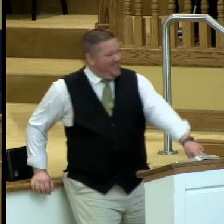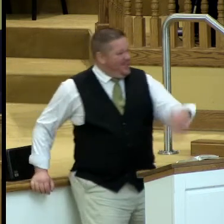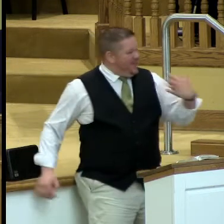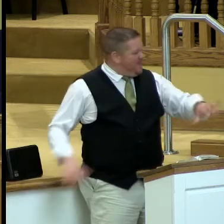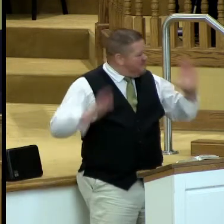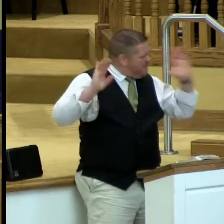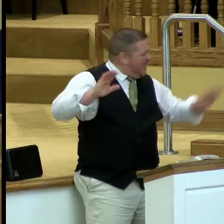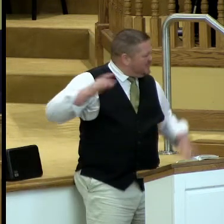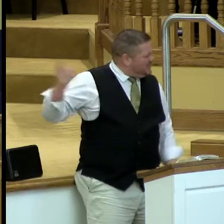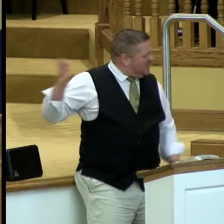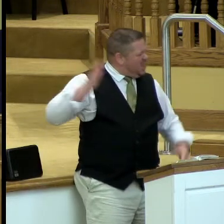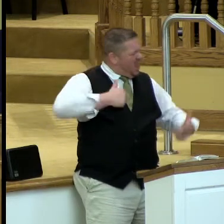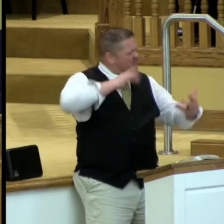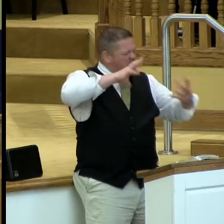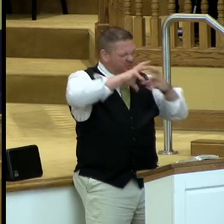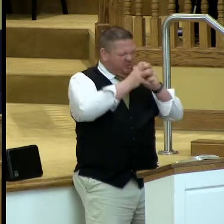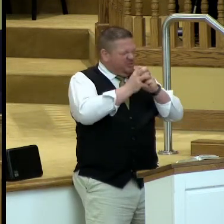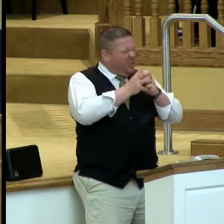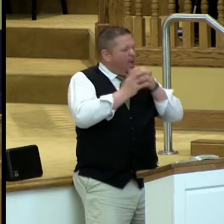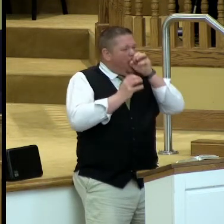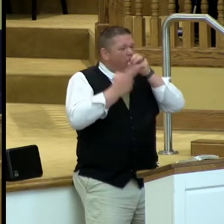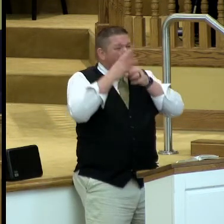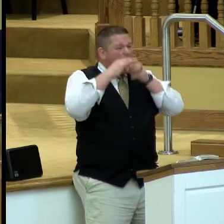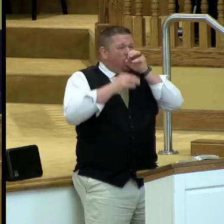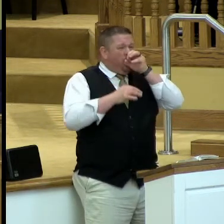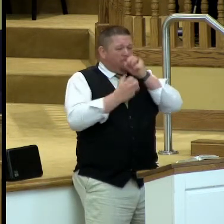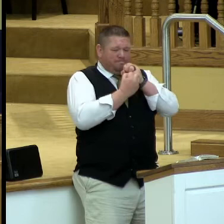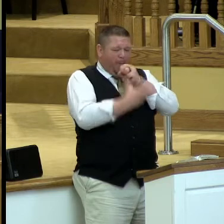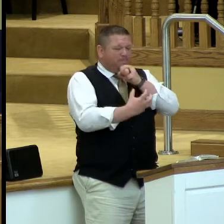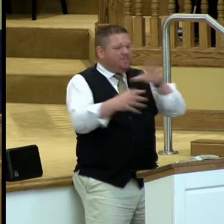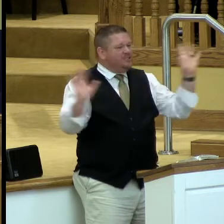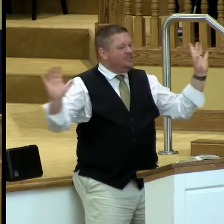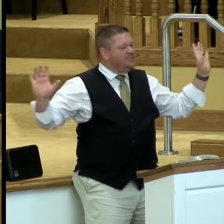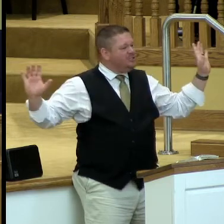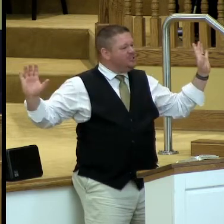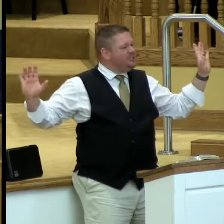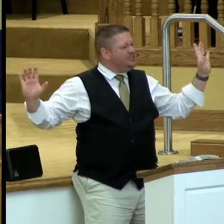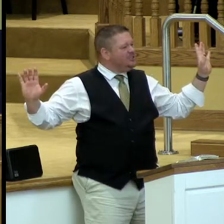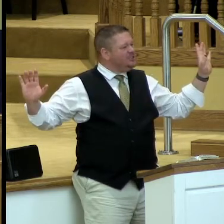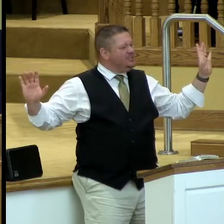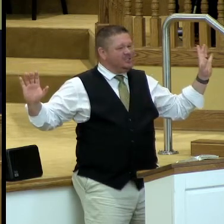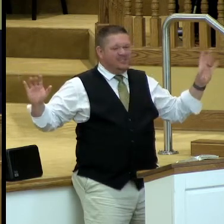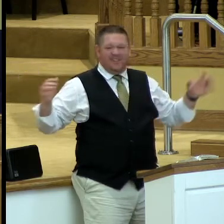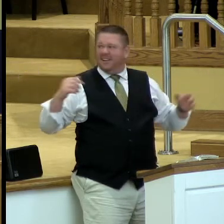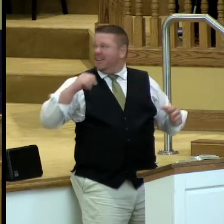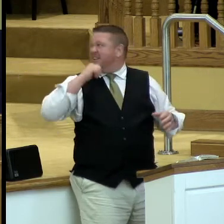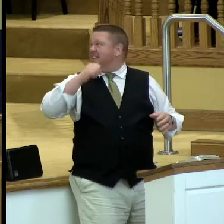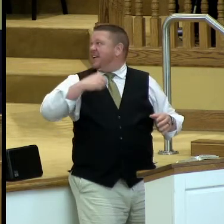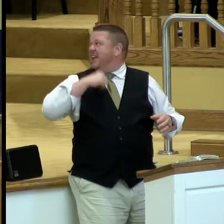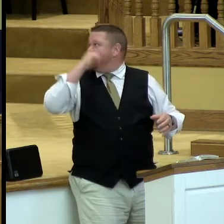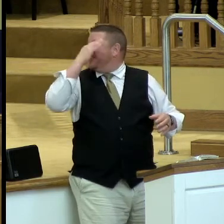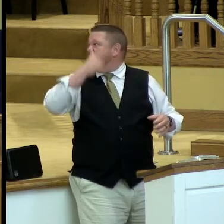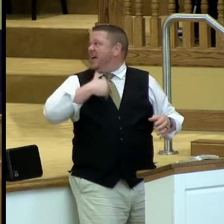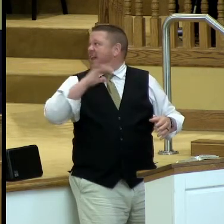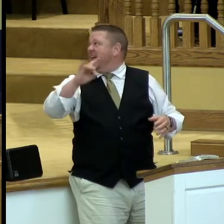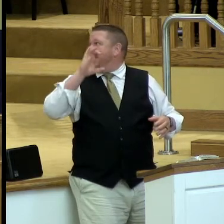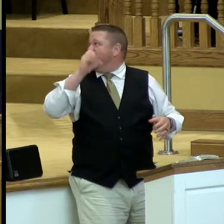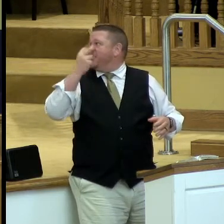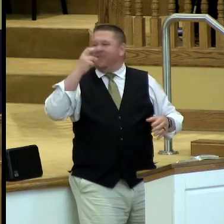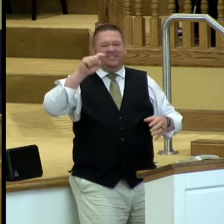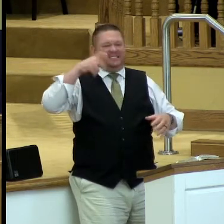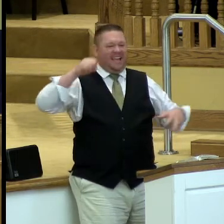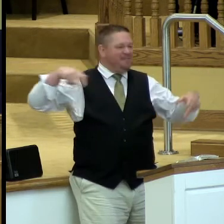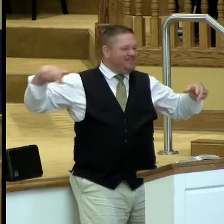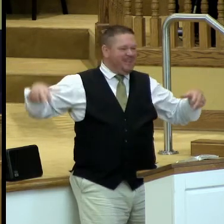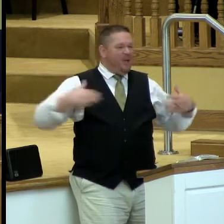Isn't that amazing? Something that I want y'all to understand. You can't see it. I was going to walk down. I didn't know y'all had